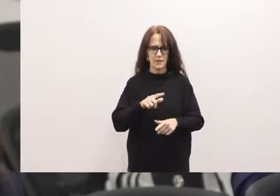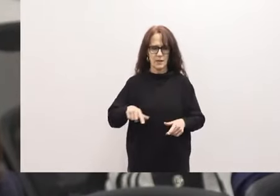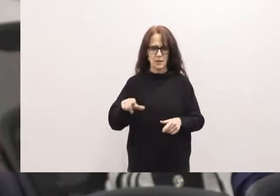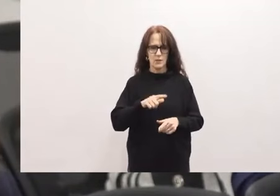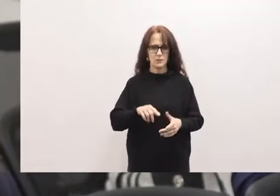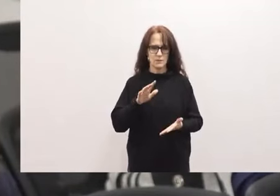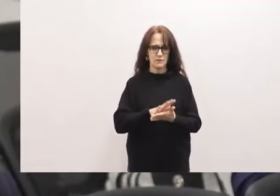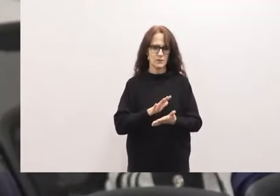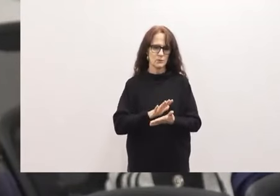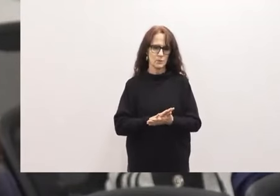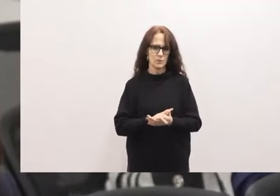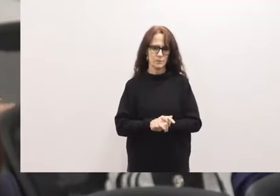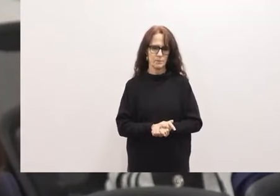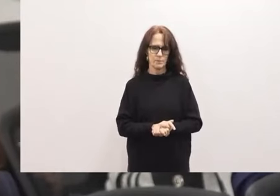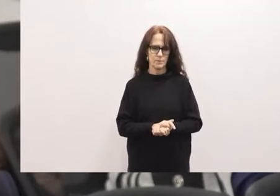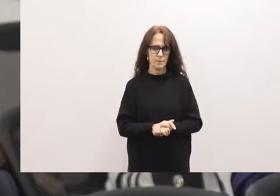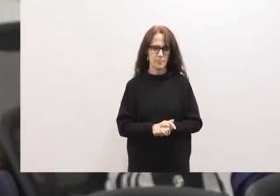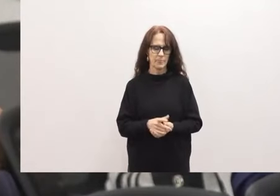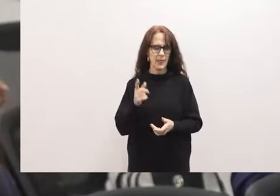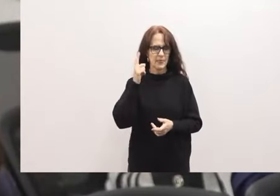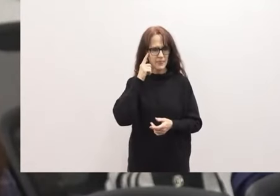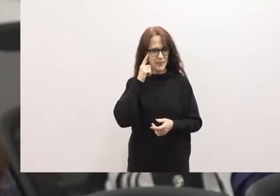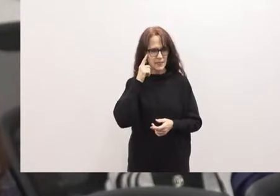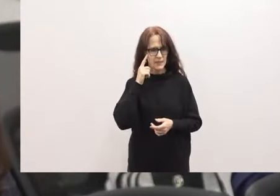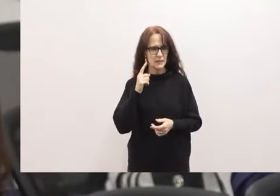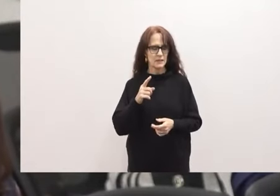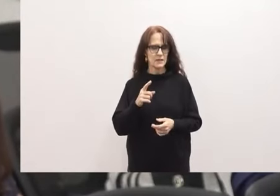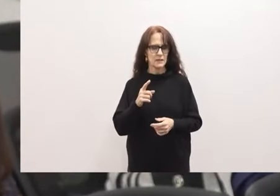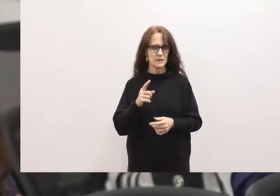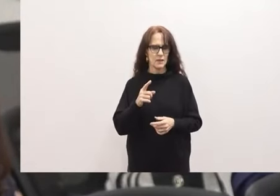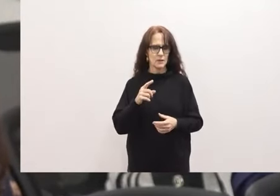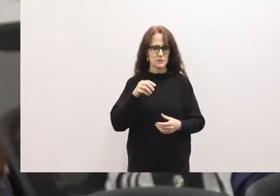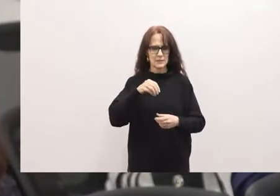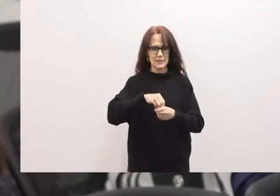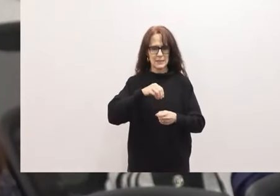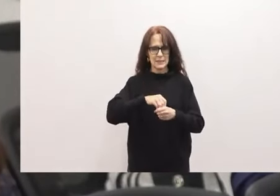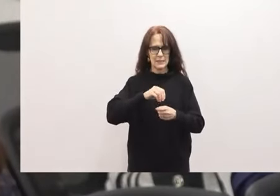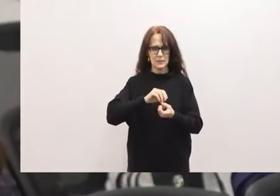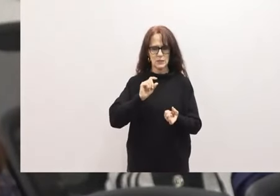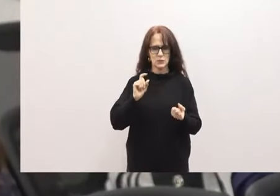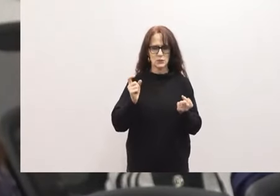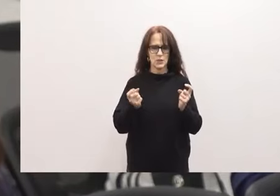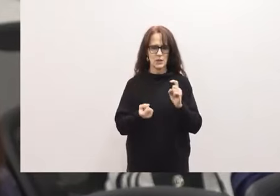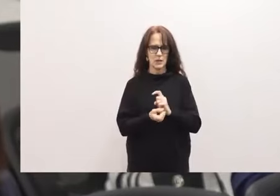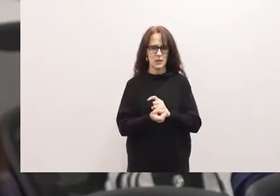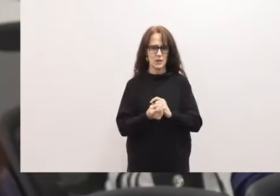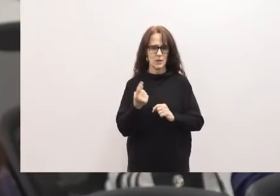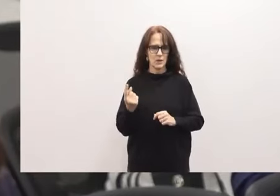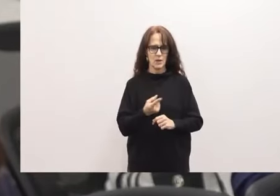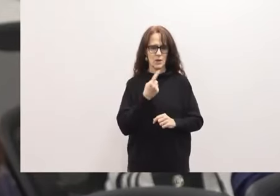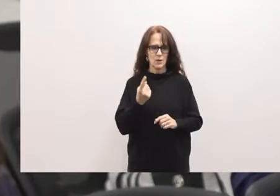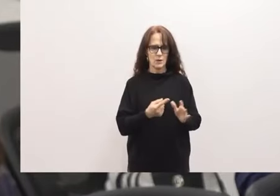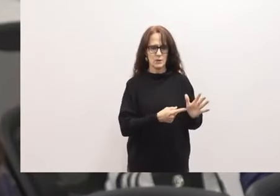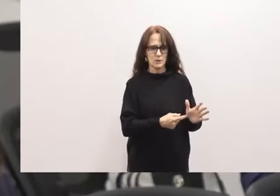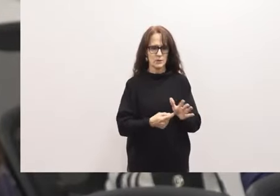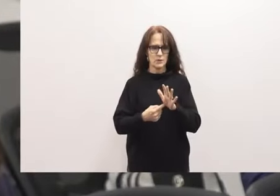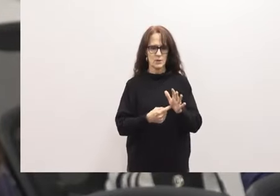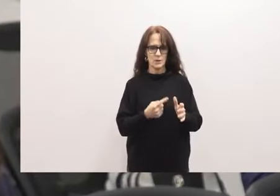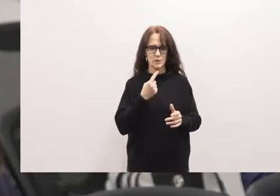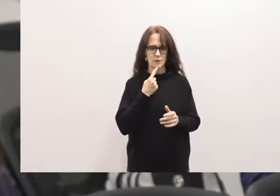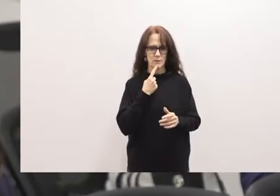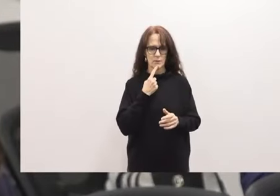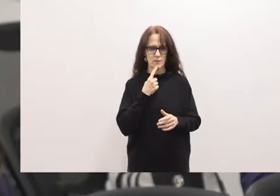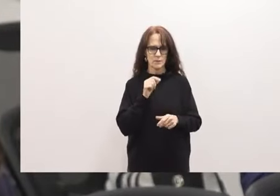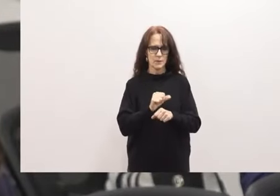of the school. So I think those are internal changes that are really important that we don't always highlight and mention, but that's